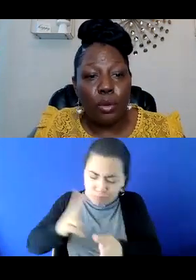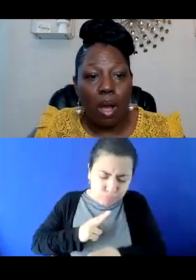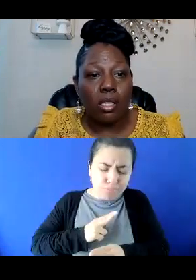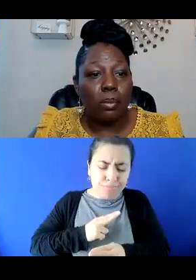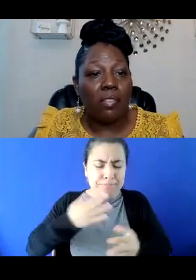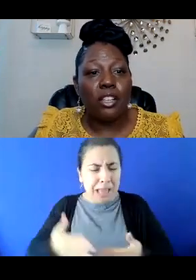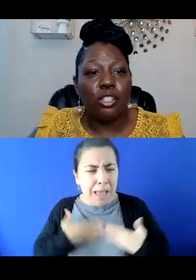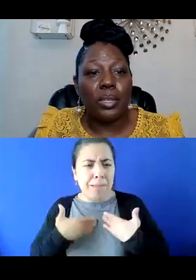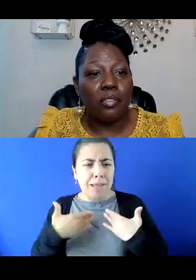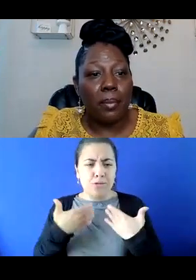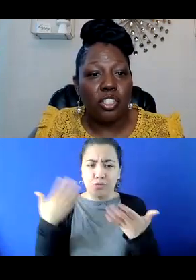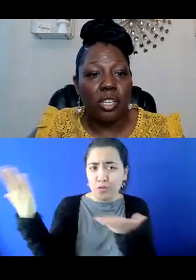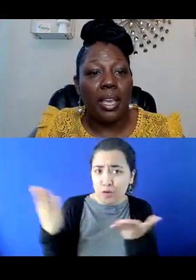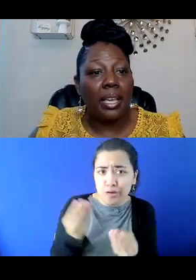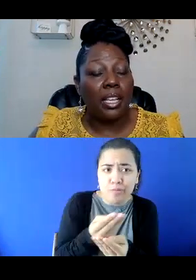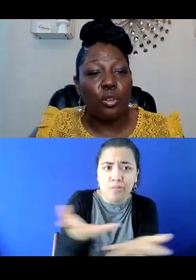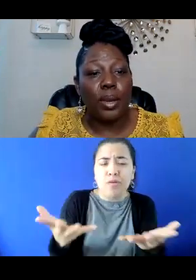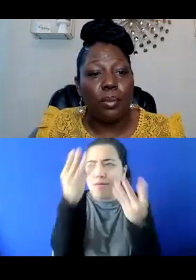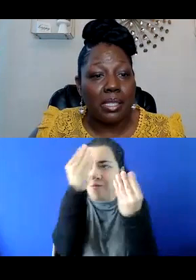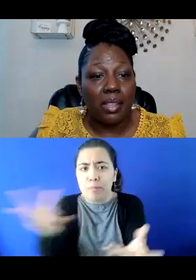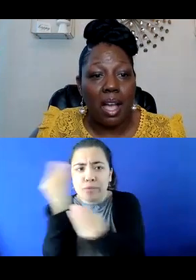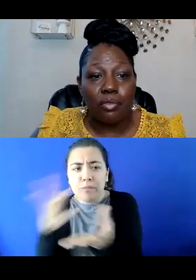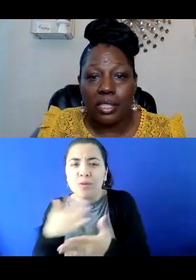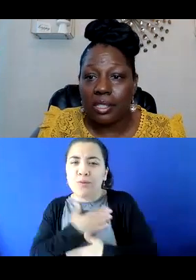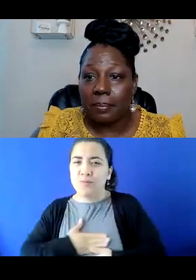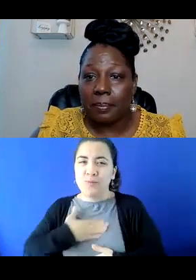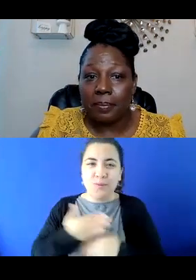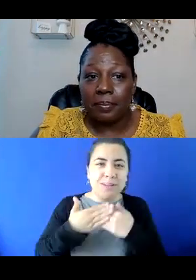serve you all, to provide you with information, and enjoy the rest of the